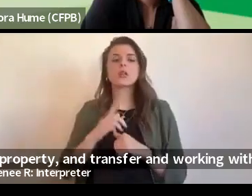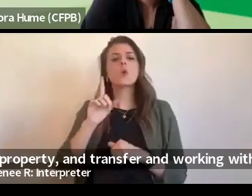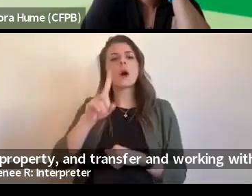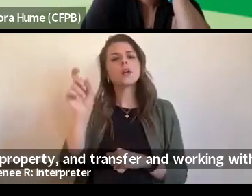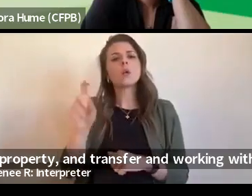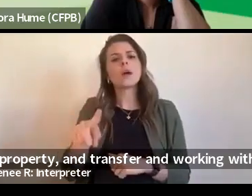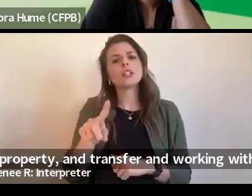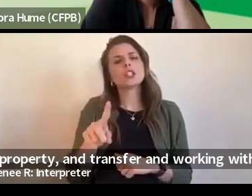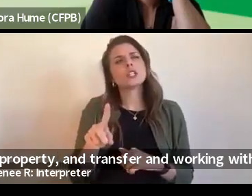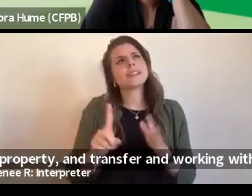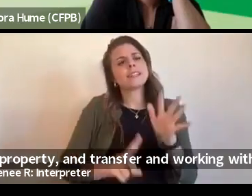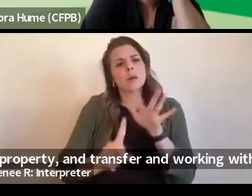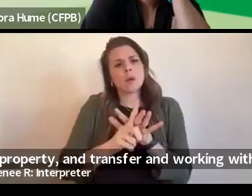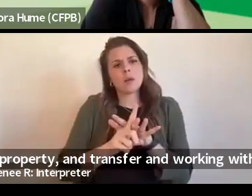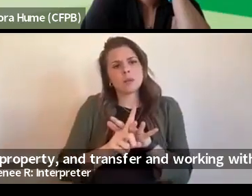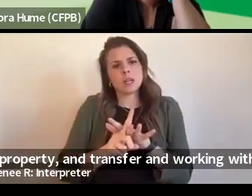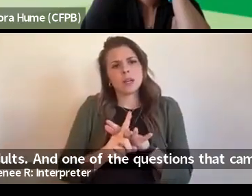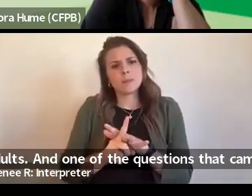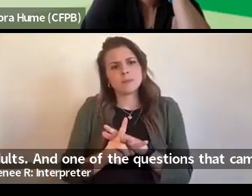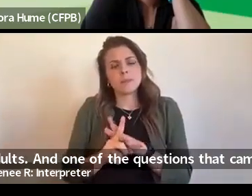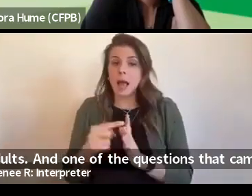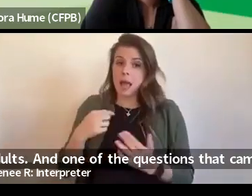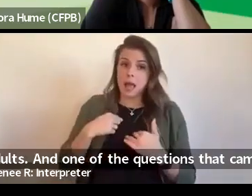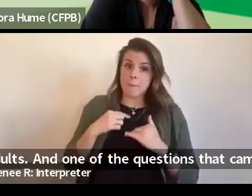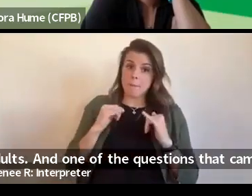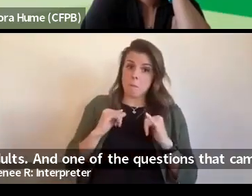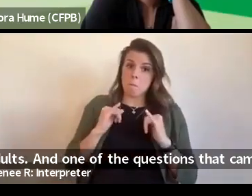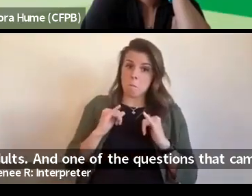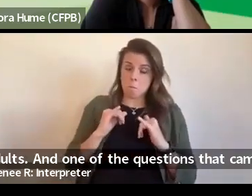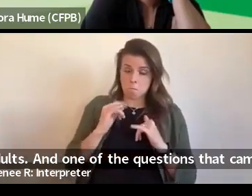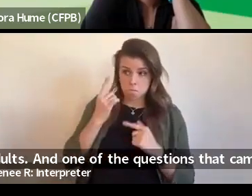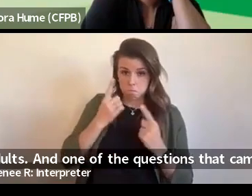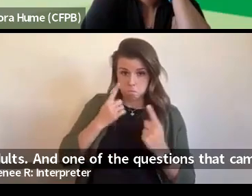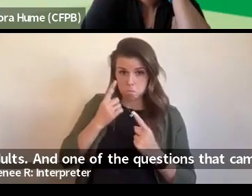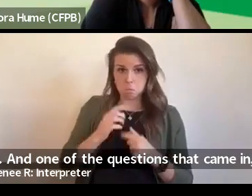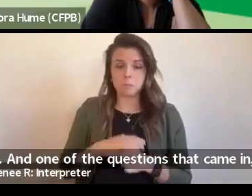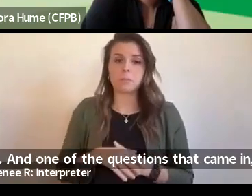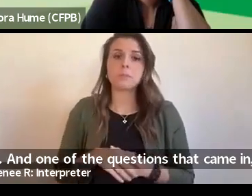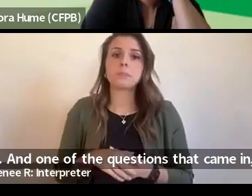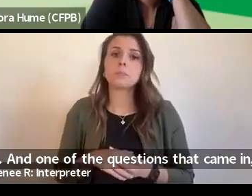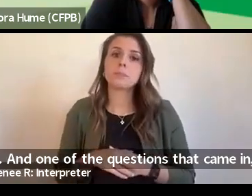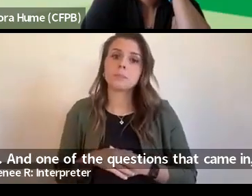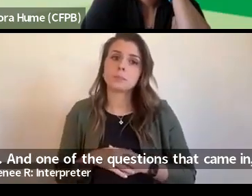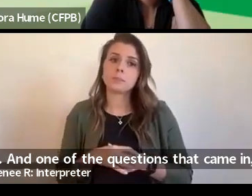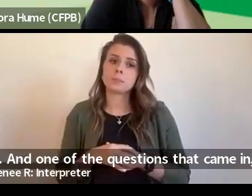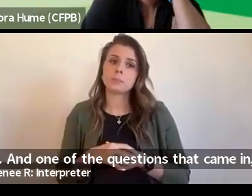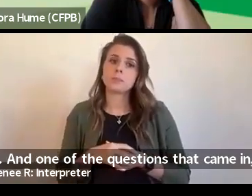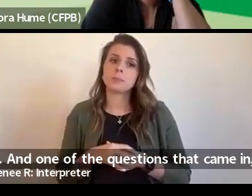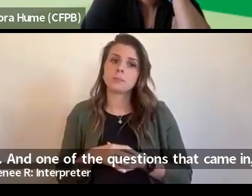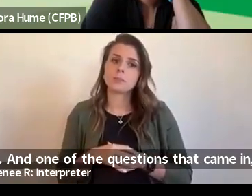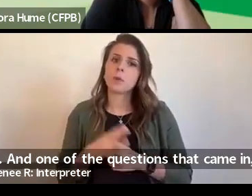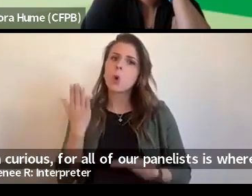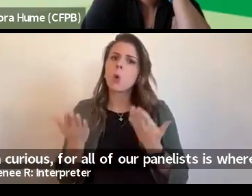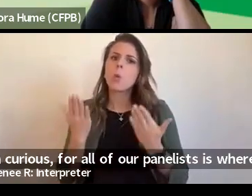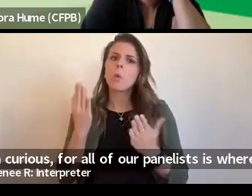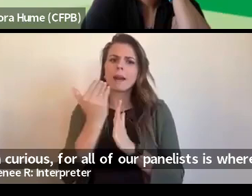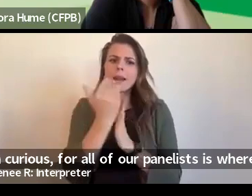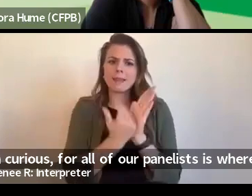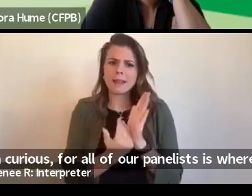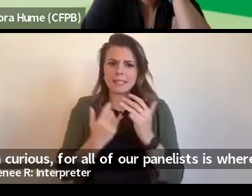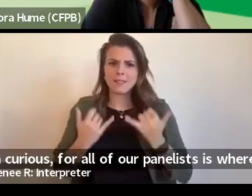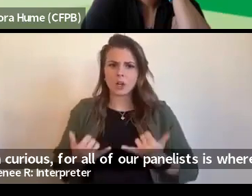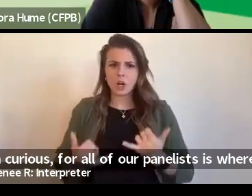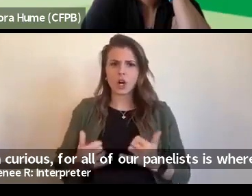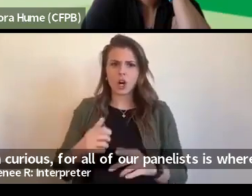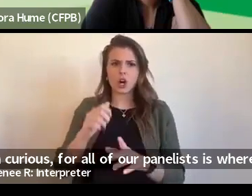in, and I'm curious for all of our panelists, is where you might be able to find a list of current